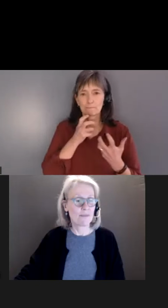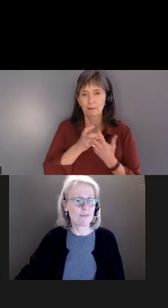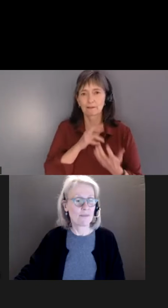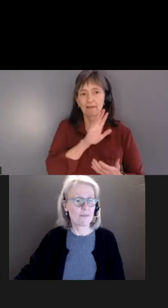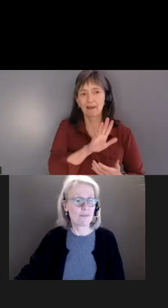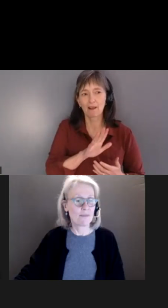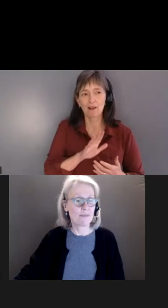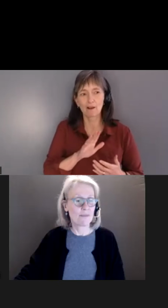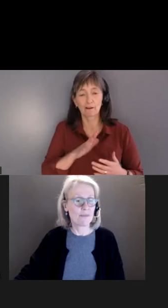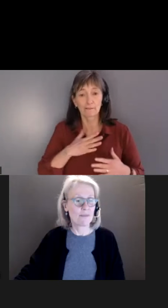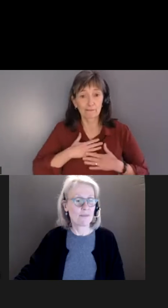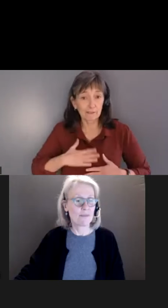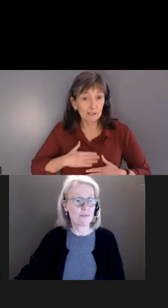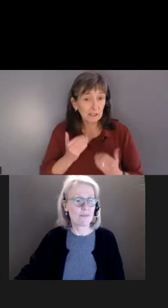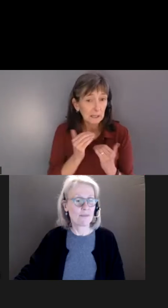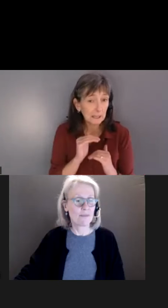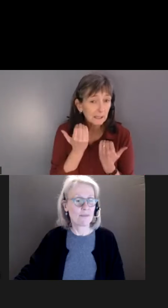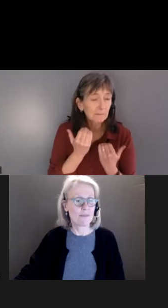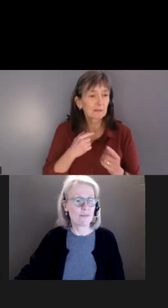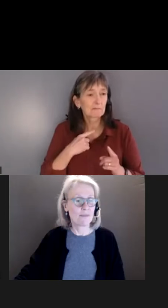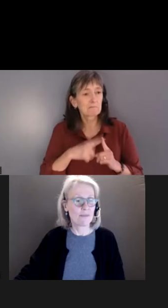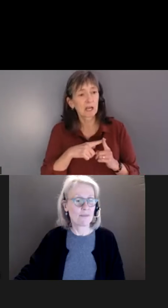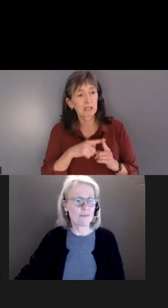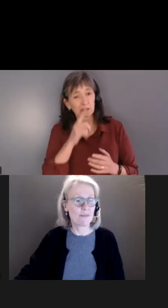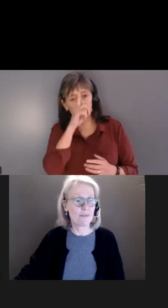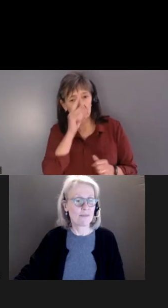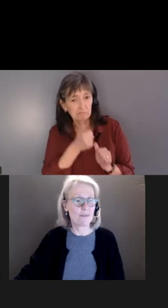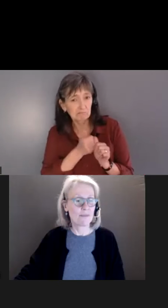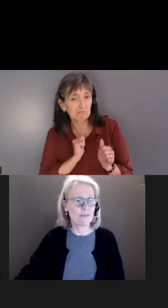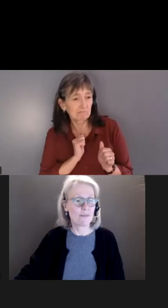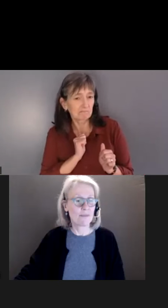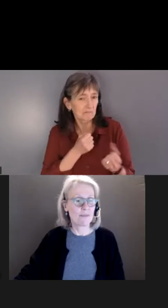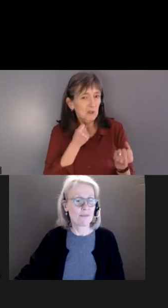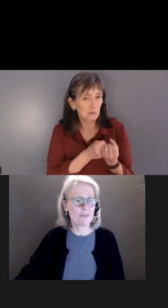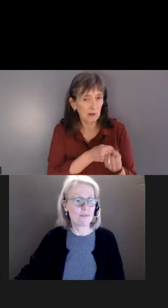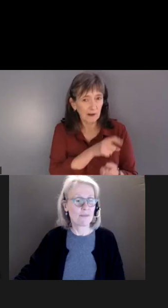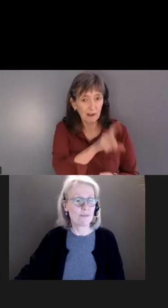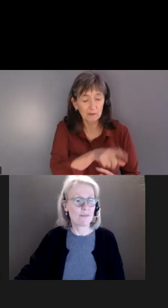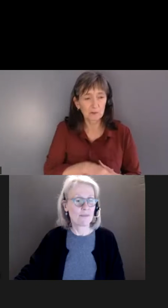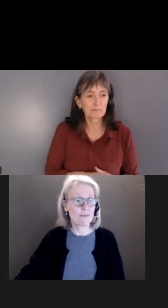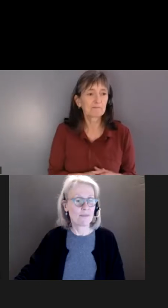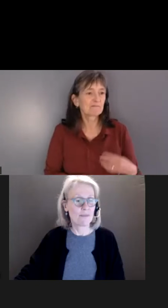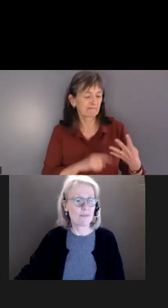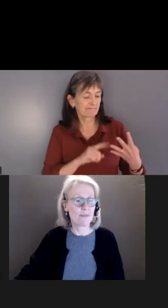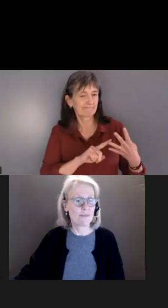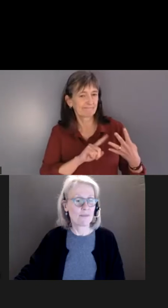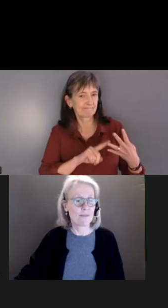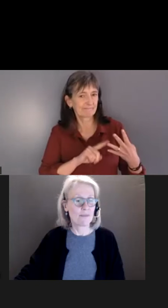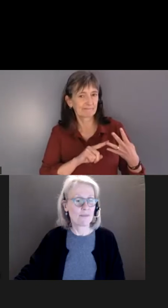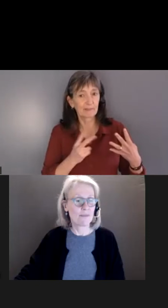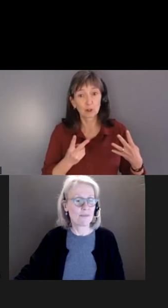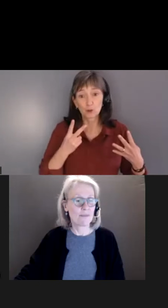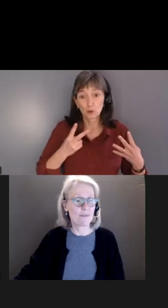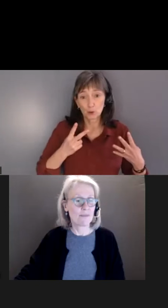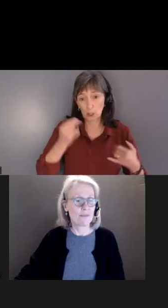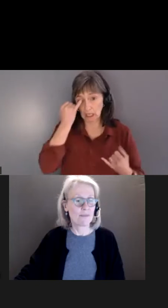that often lead to unnecessary institutionalization in old age. And so this pillar really focuses on two intervention areas that